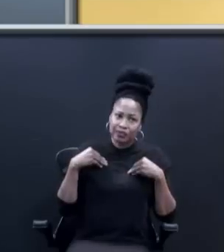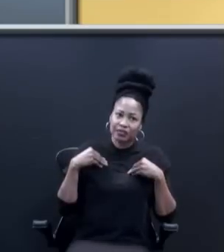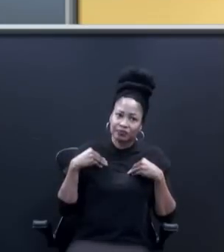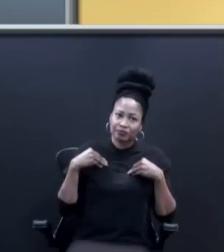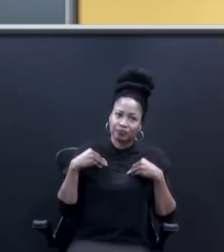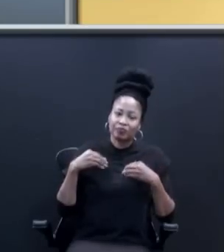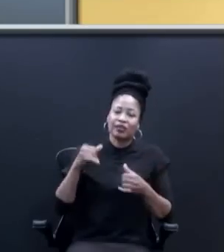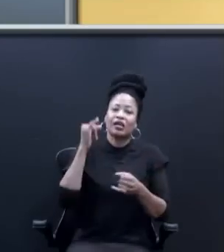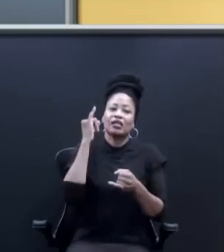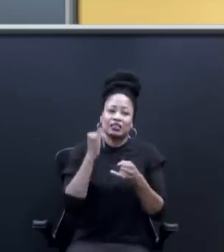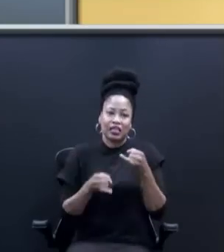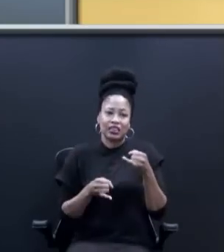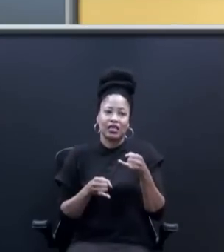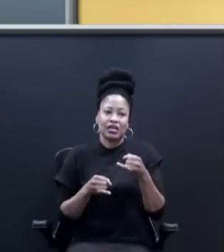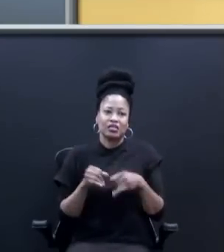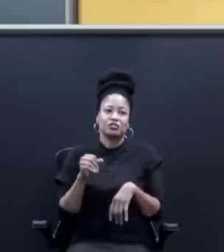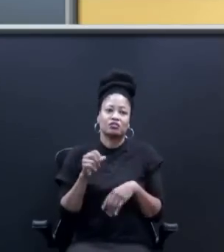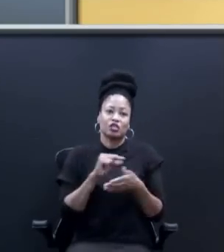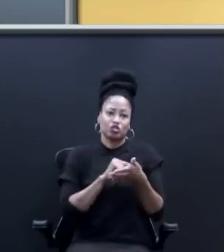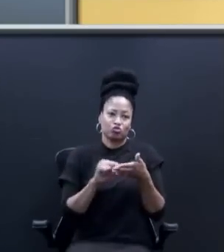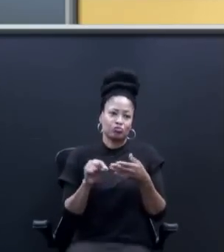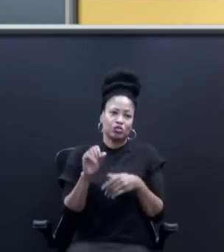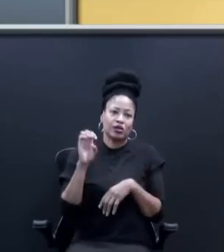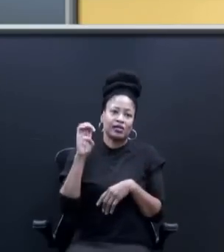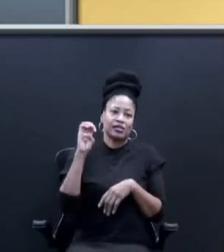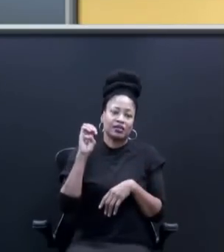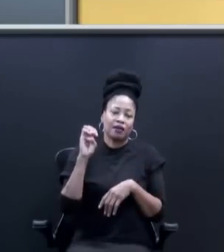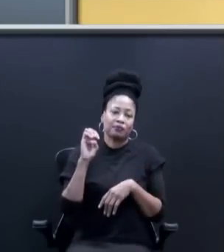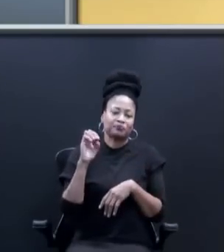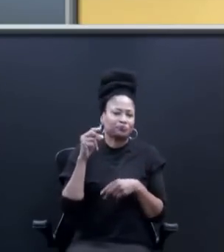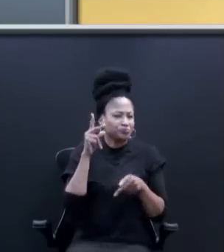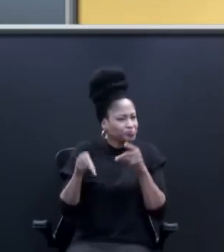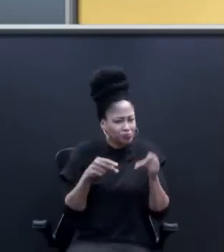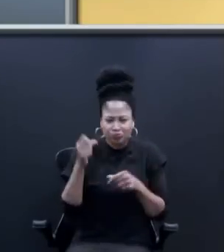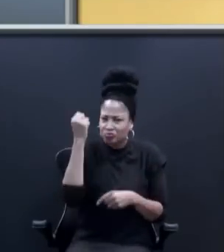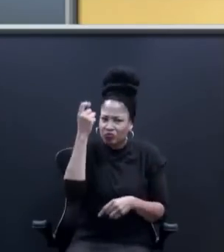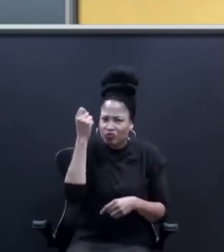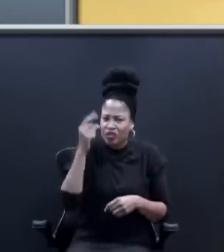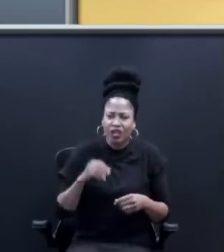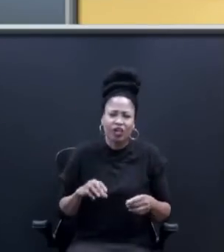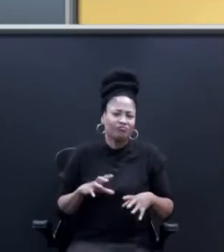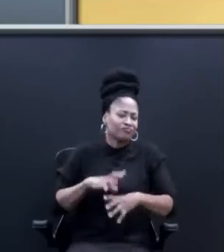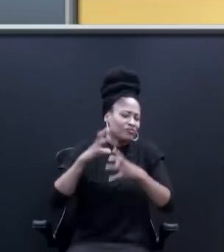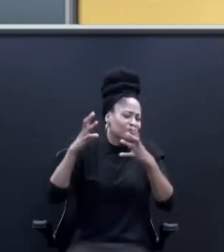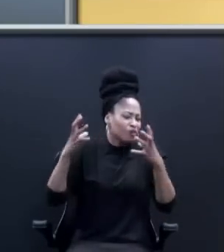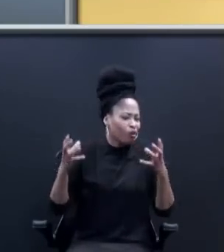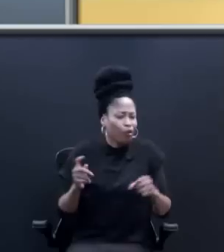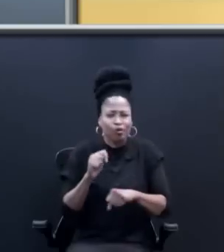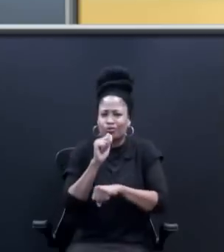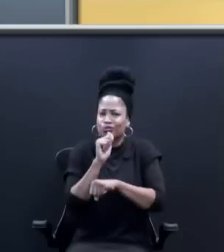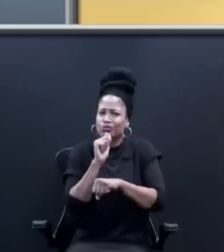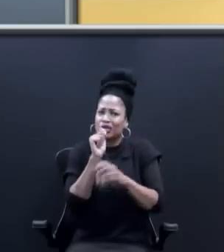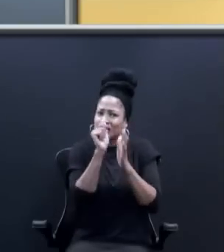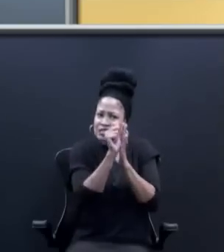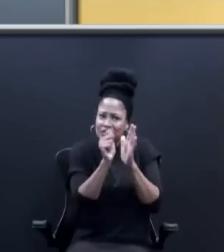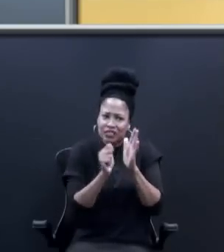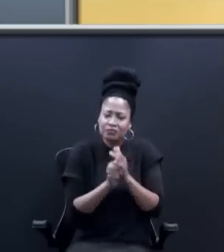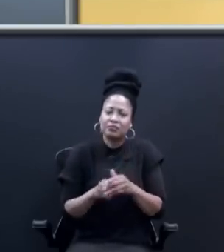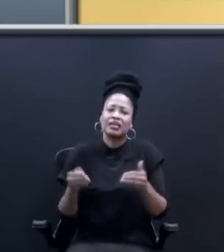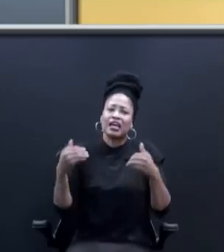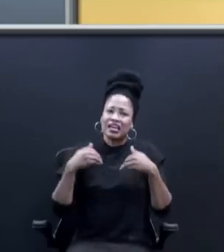people don't understand that the Old Testament have a whole lot of stuff that have to be